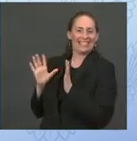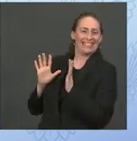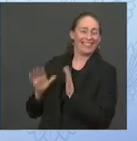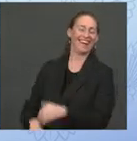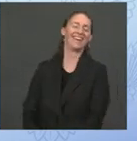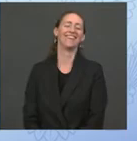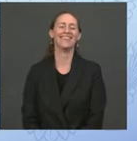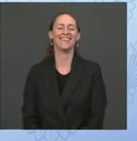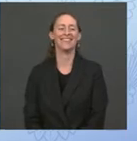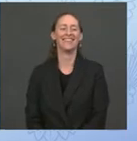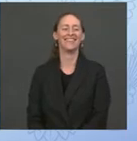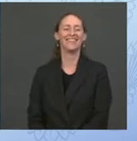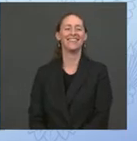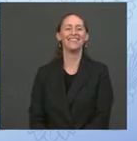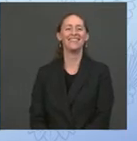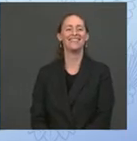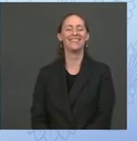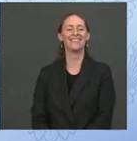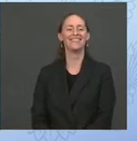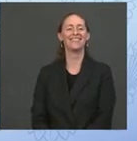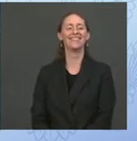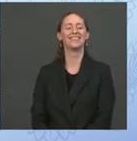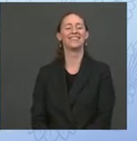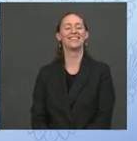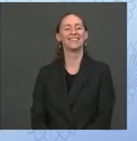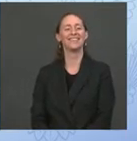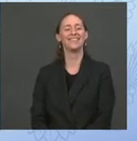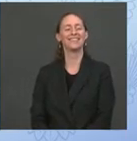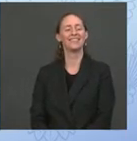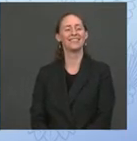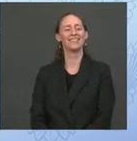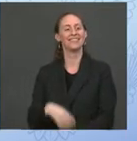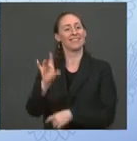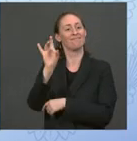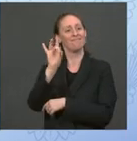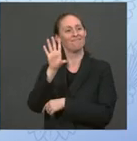How about that? There's a teacher in the White House.